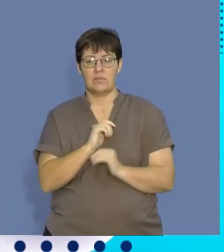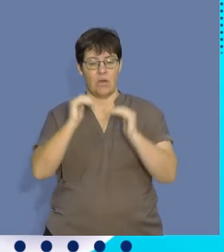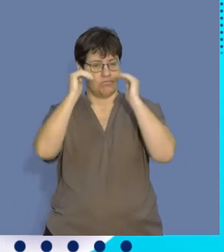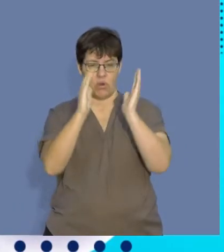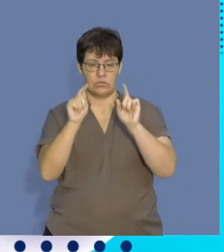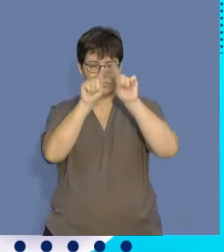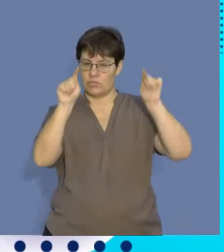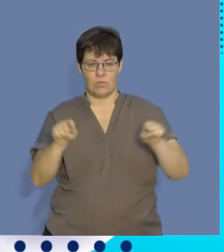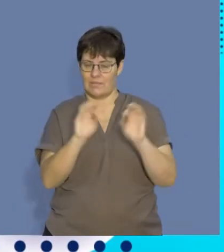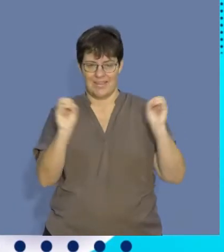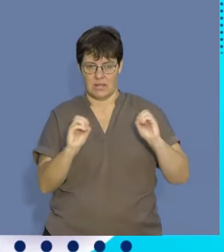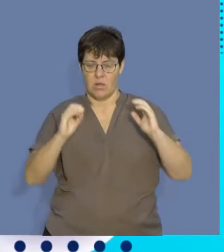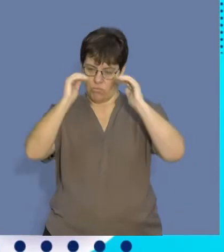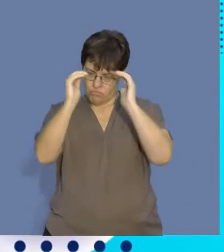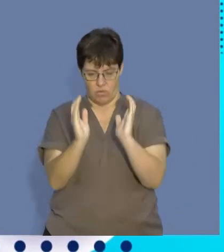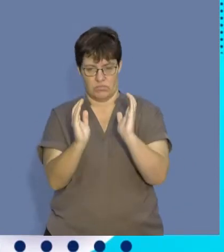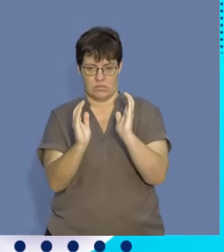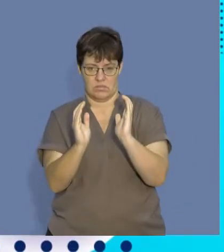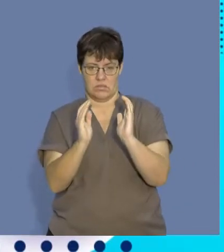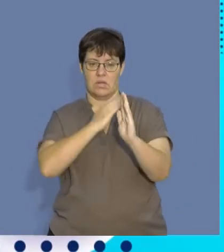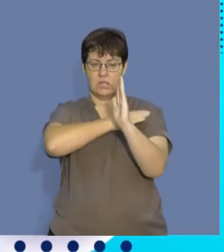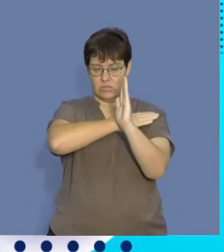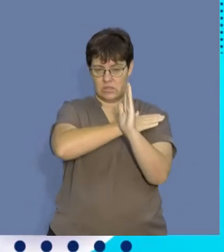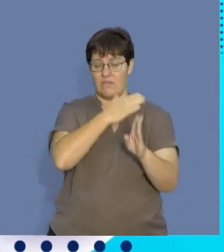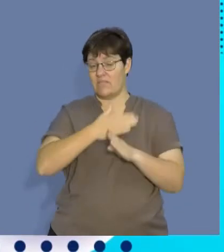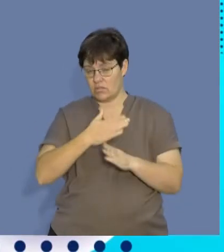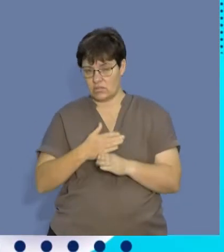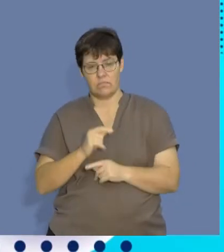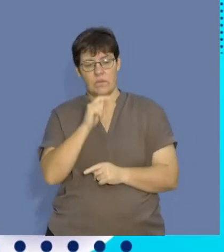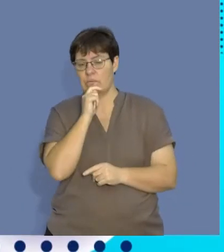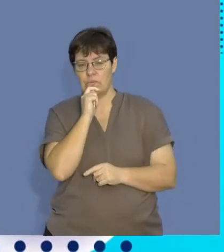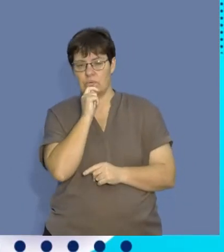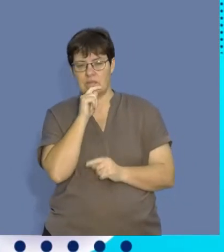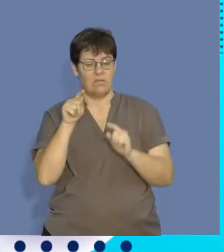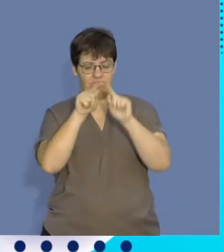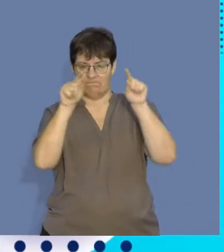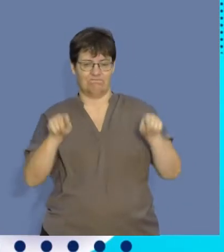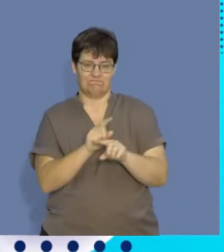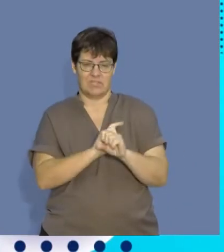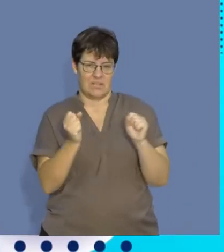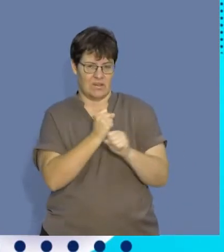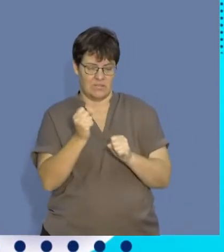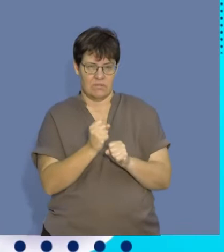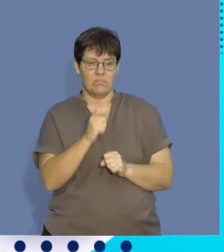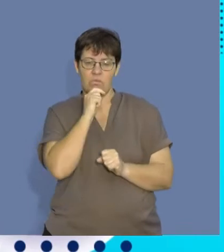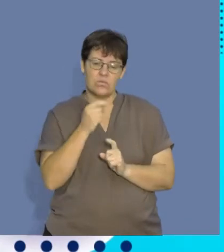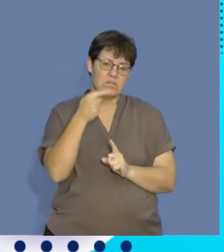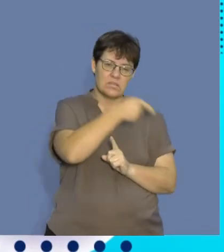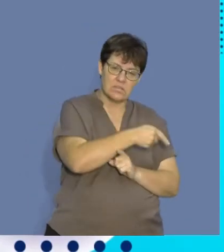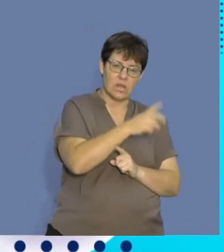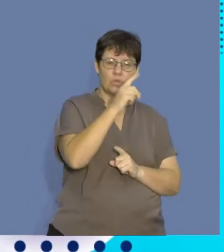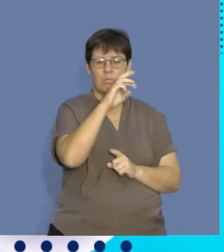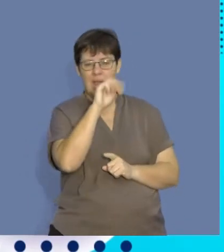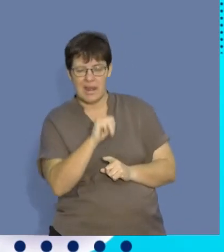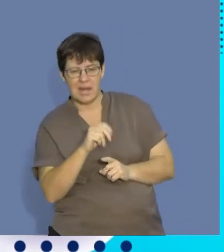only round brackets, guys, when we get to a Cartesian plane and functions. We do not use the square brackets. We use them when we